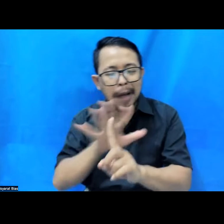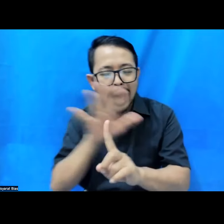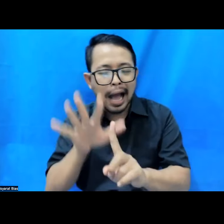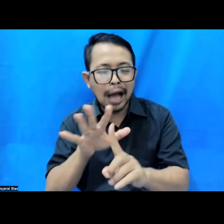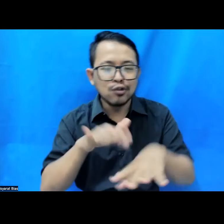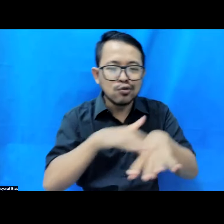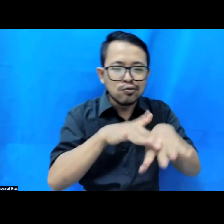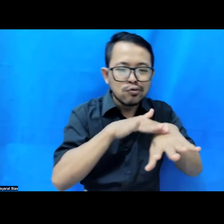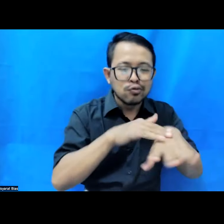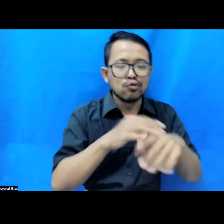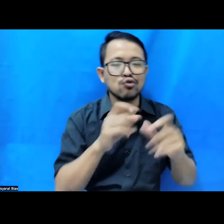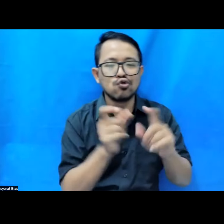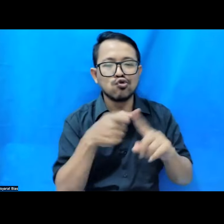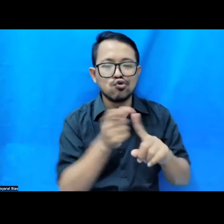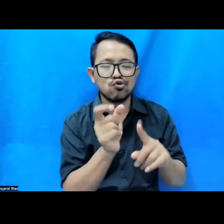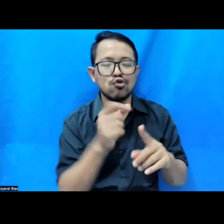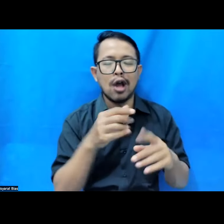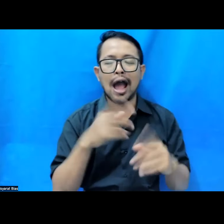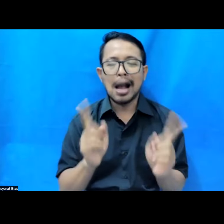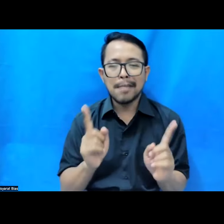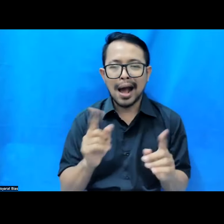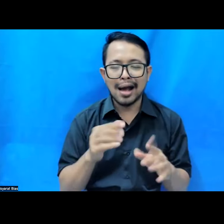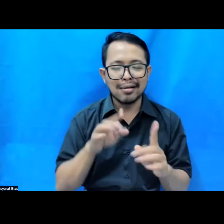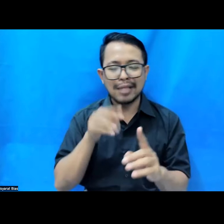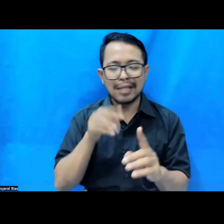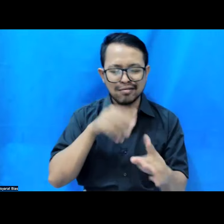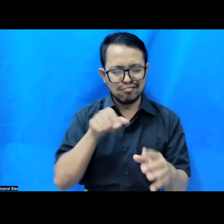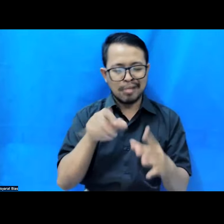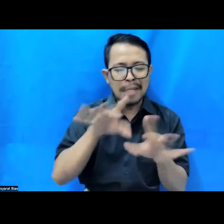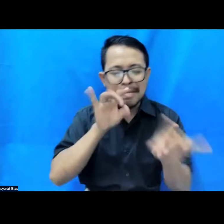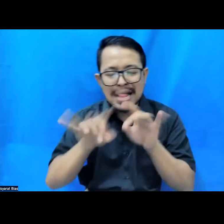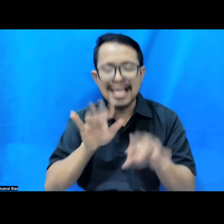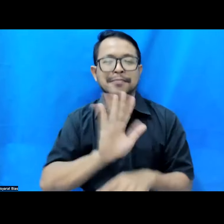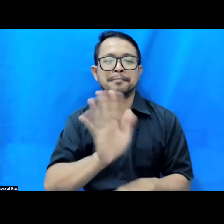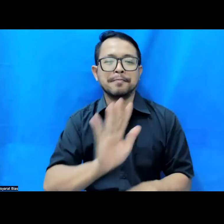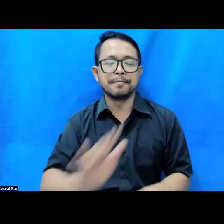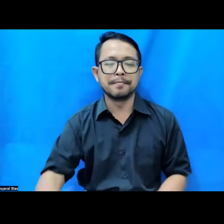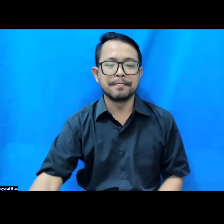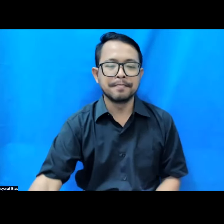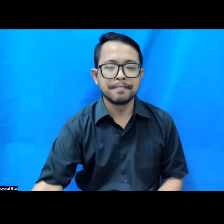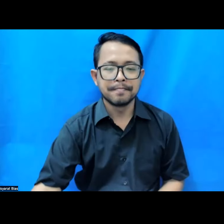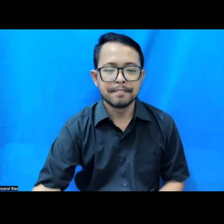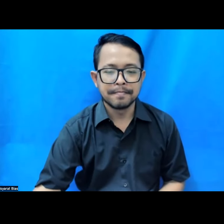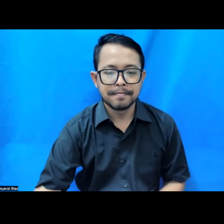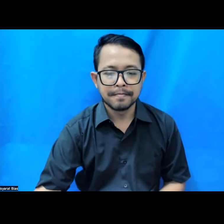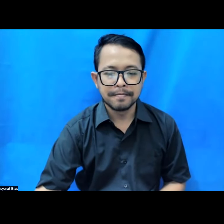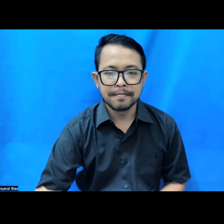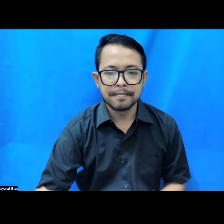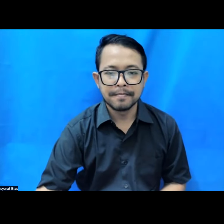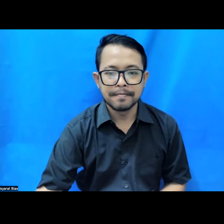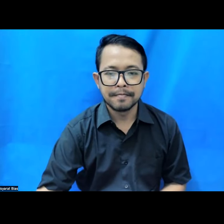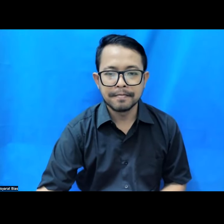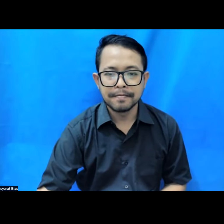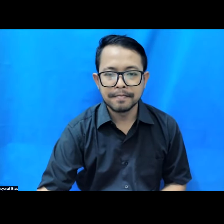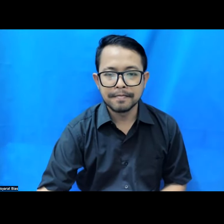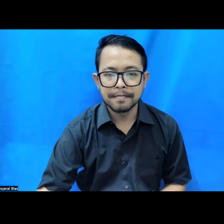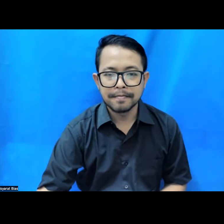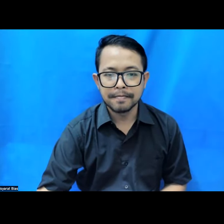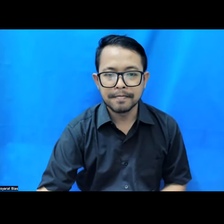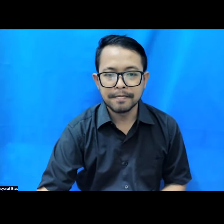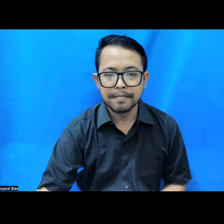class, race, gender, religion, or any other aspect. Now, Kota Kita pays special attention